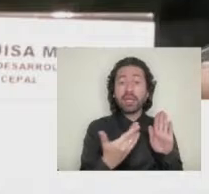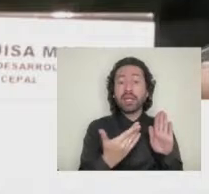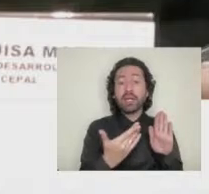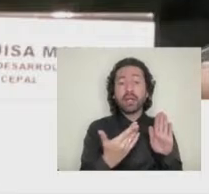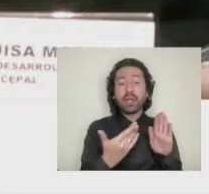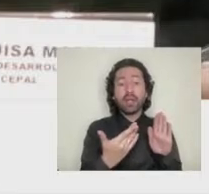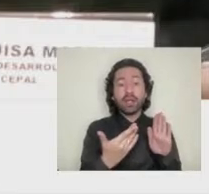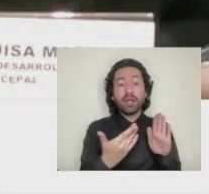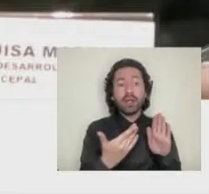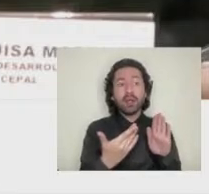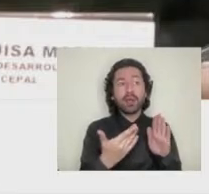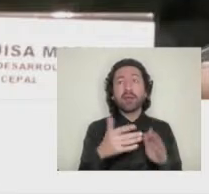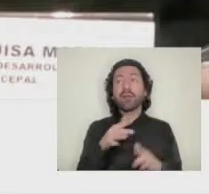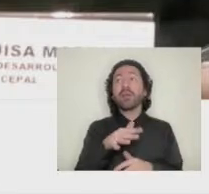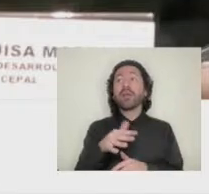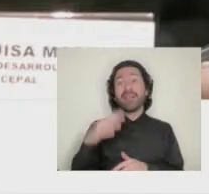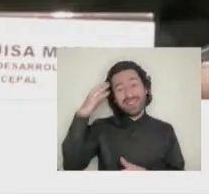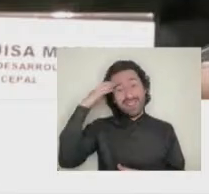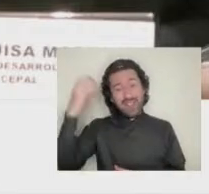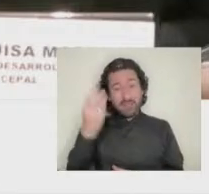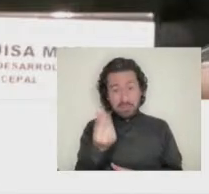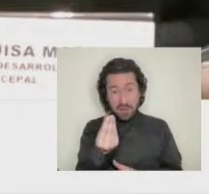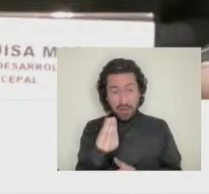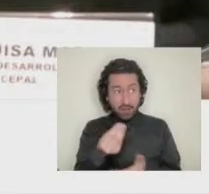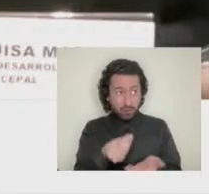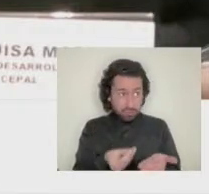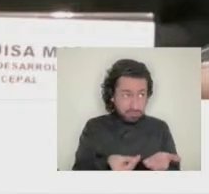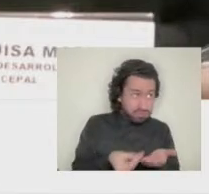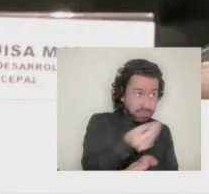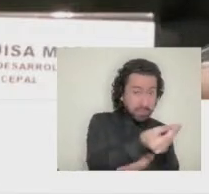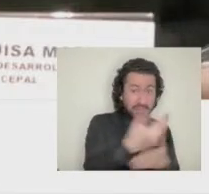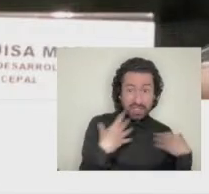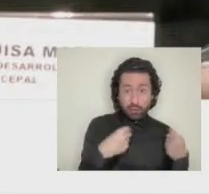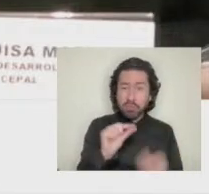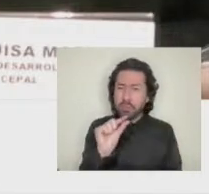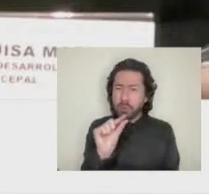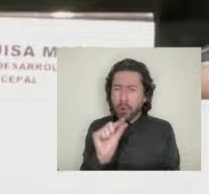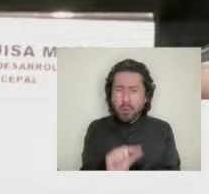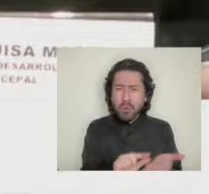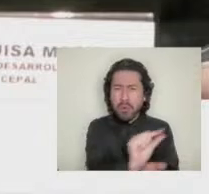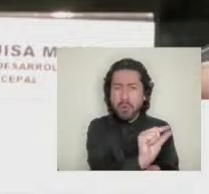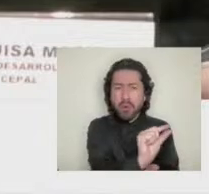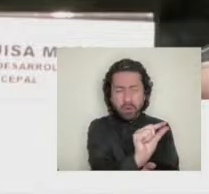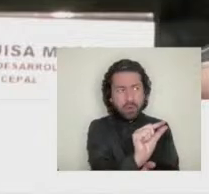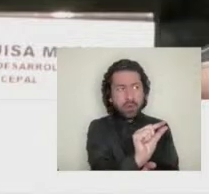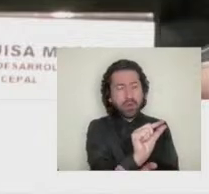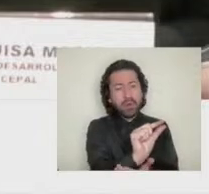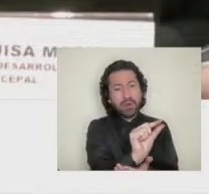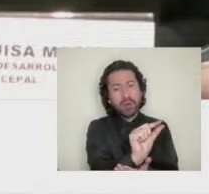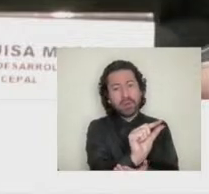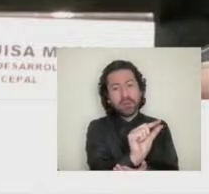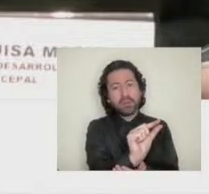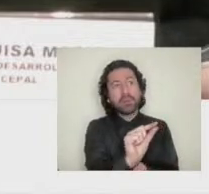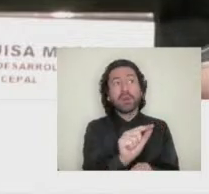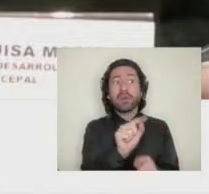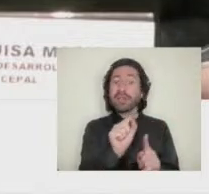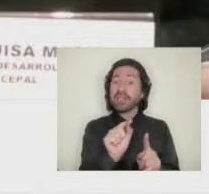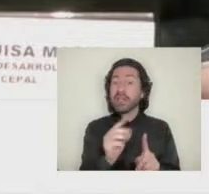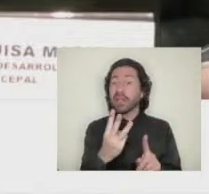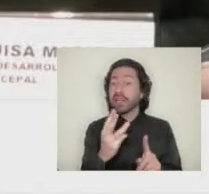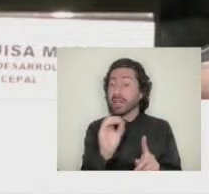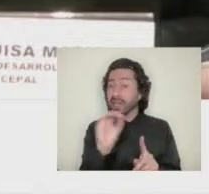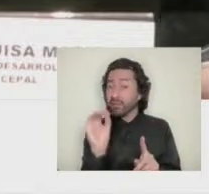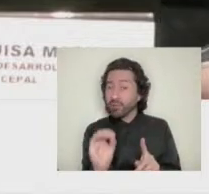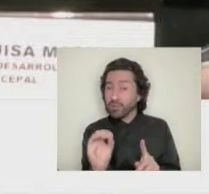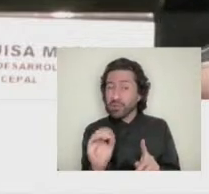when public expenditure in health is low, despite the fact that countries spend 30% in primary health care, the